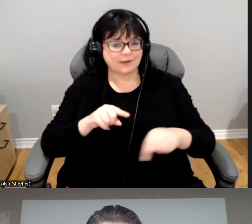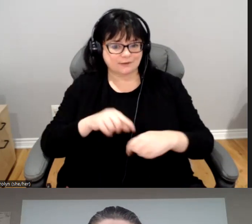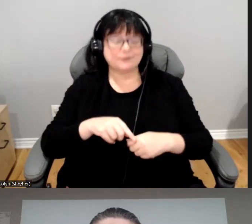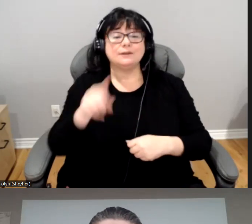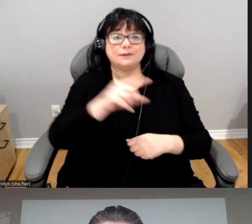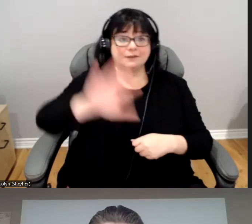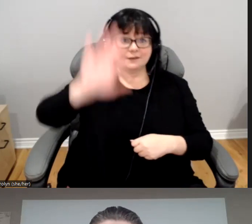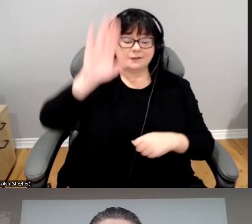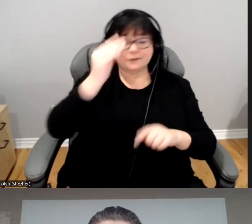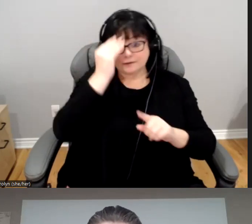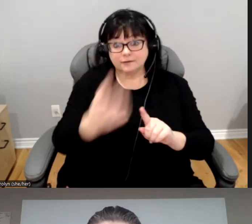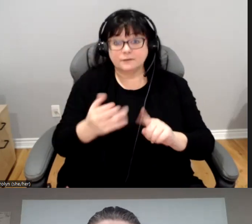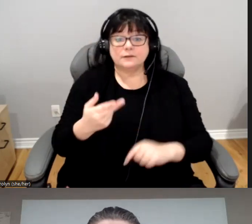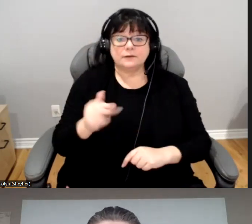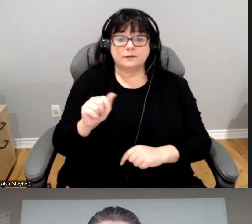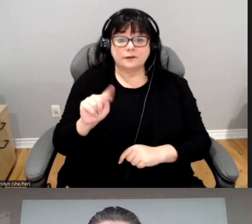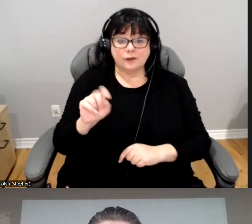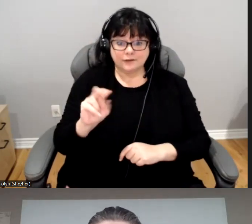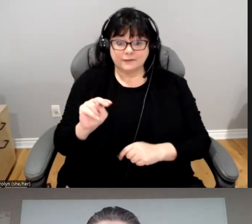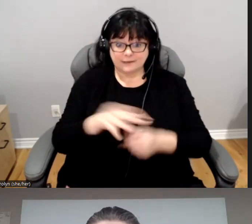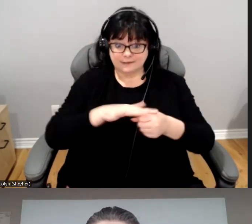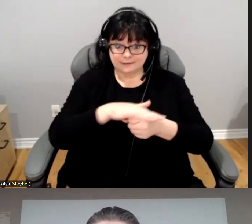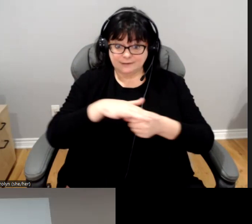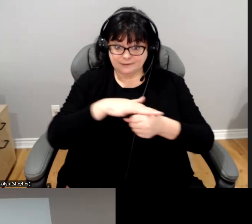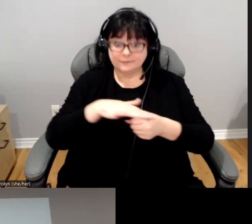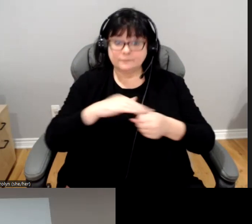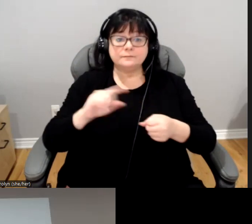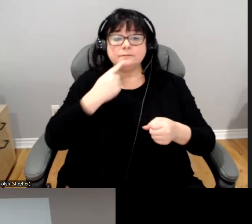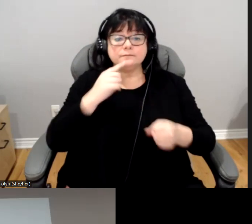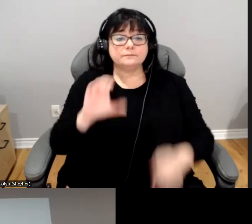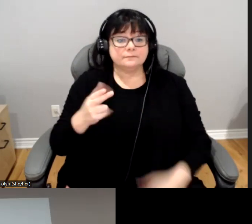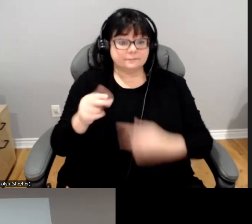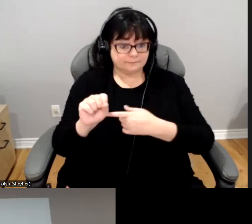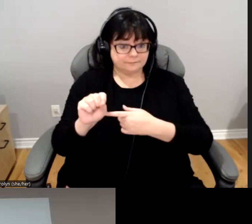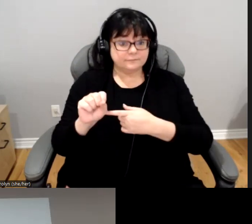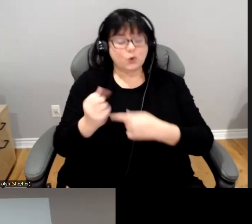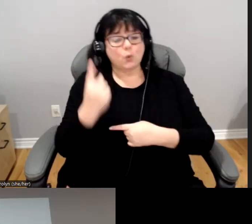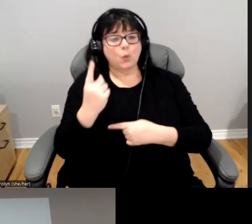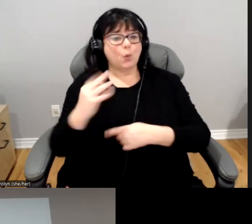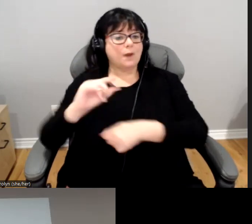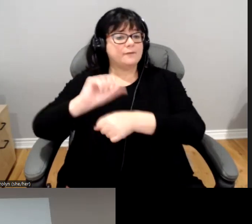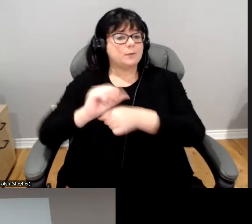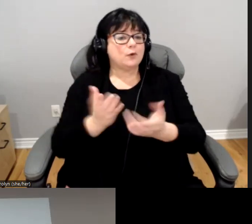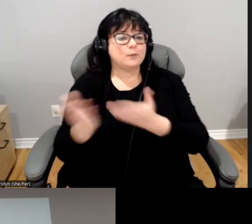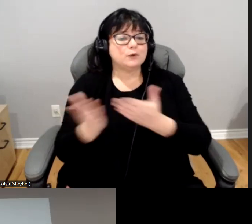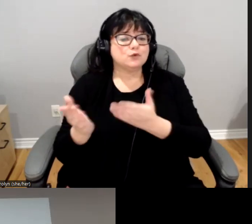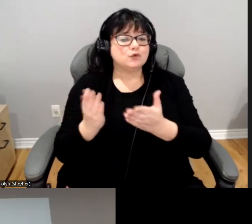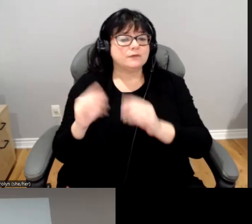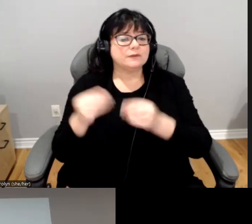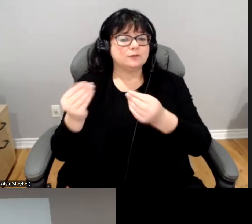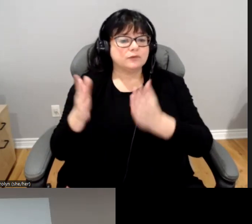in the Halton area, the Canadian Hearing Society is an employment service provider as well.